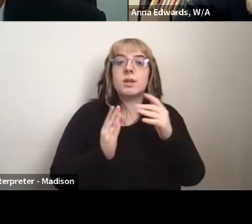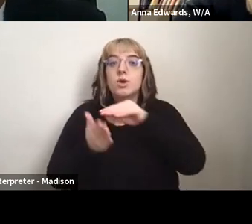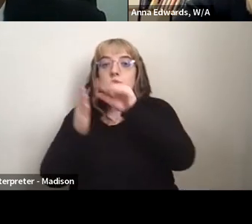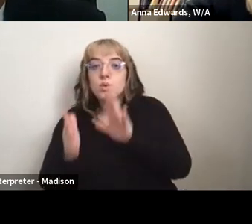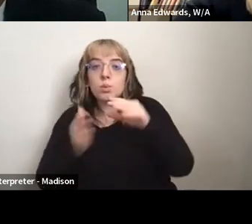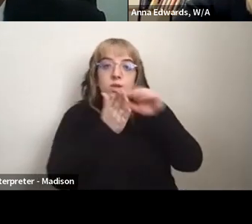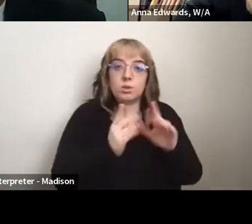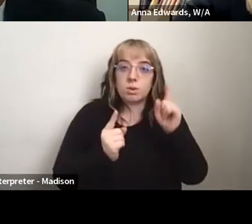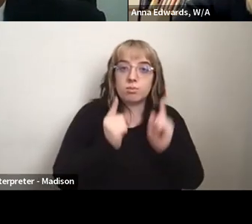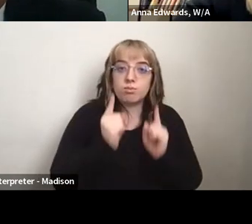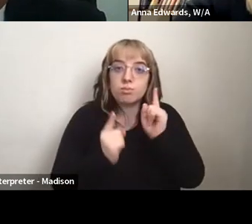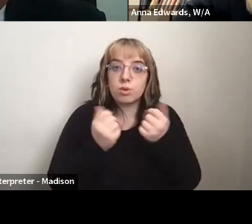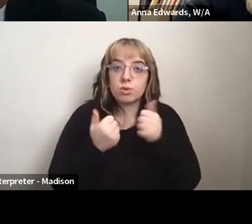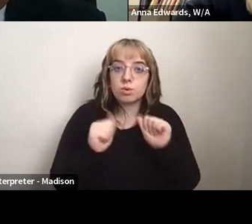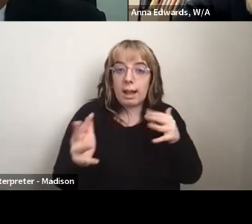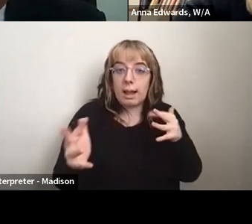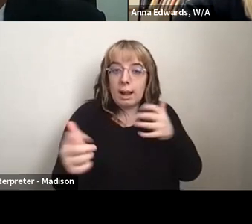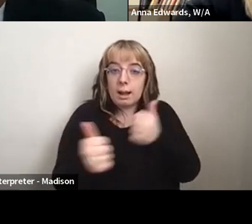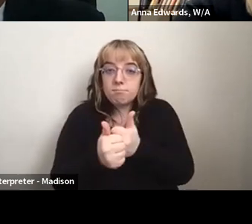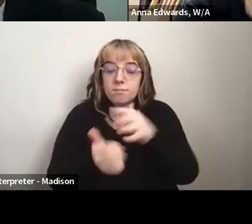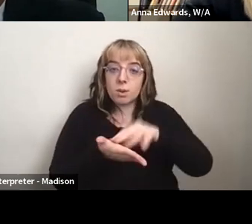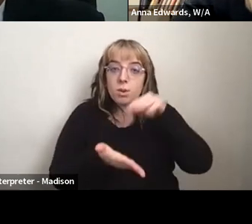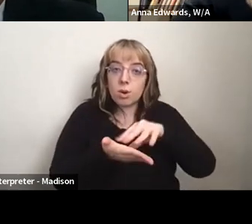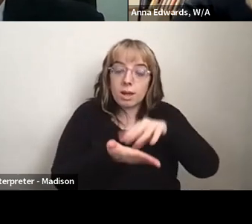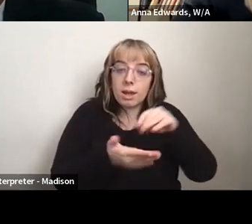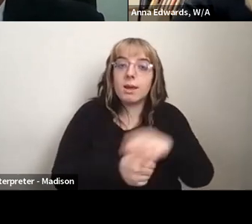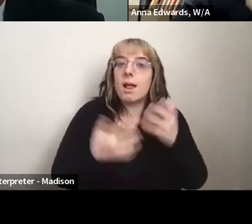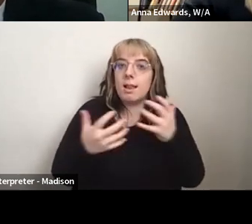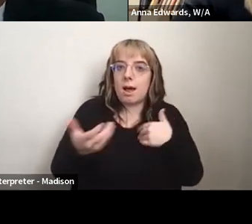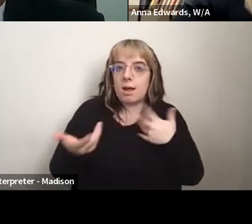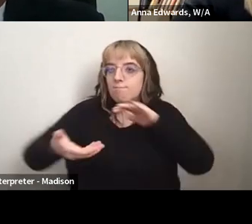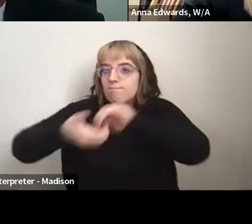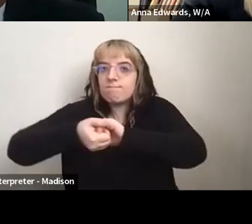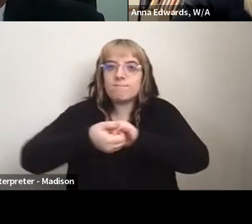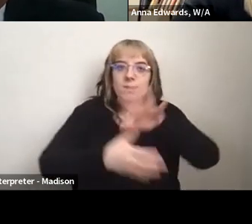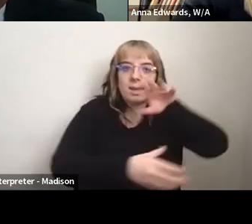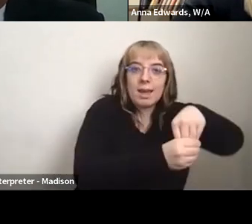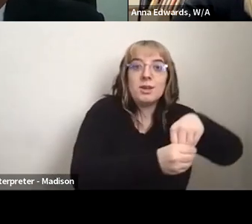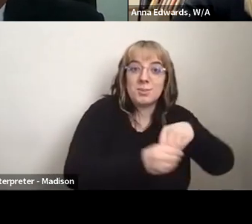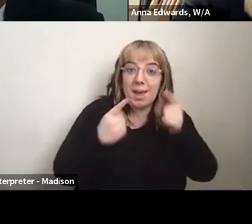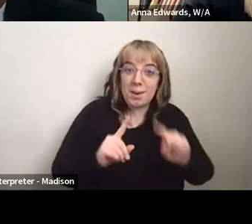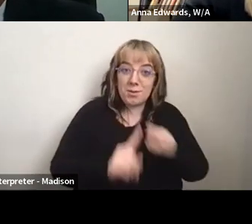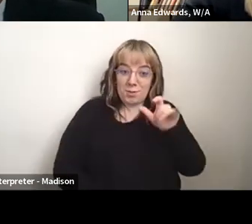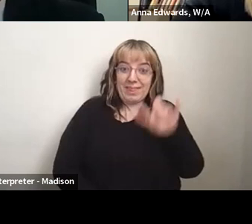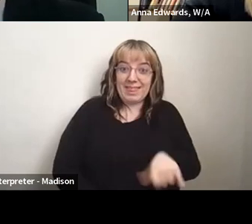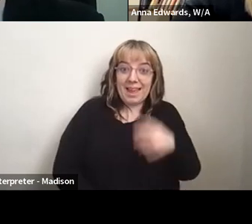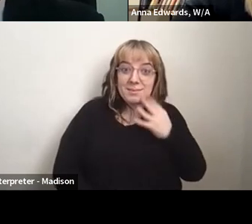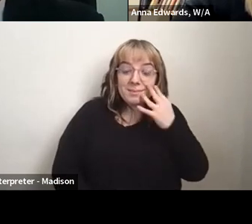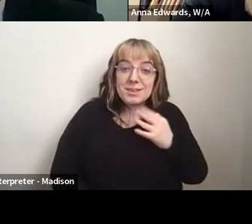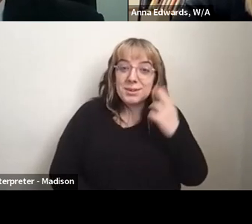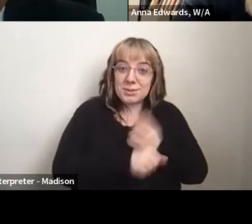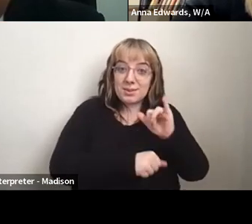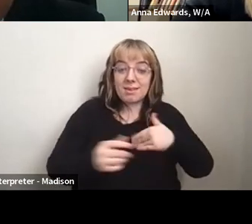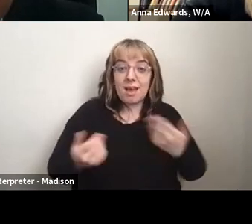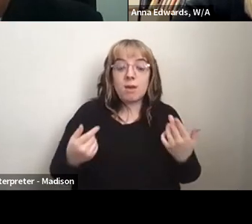help recover learning, and a lot of collaboration and engagement has come out of that. So using that with our